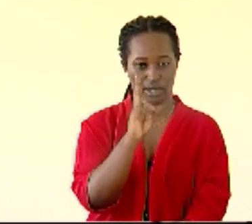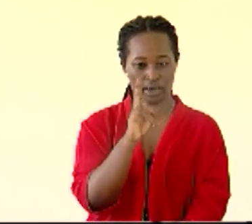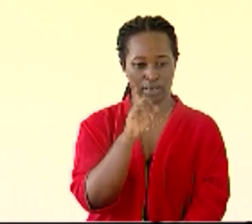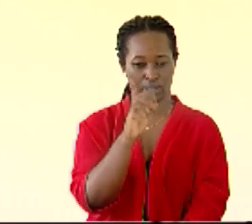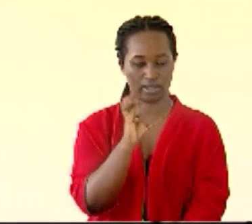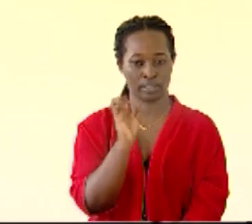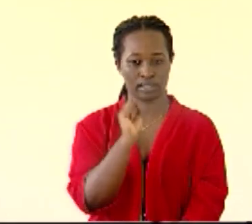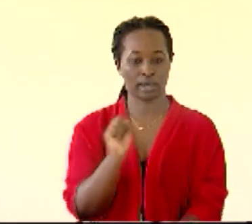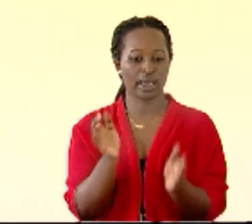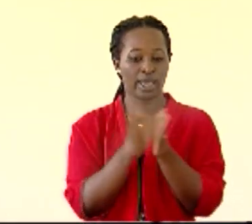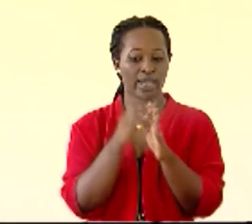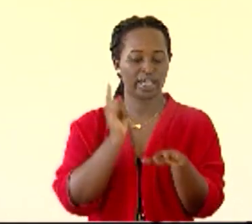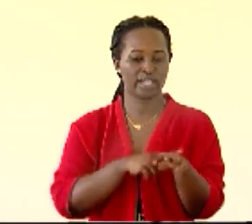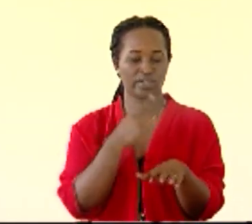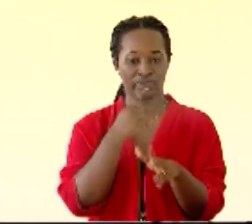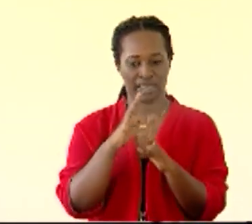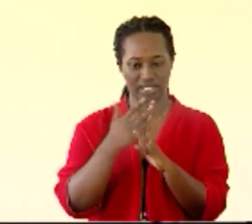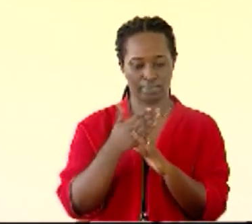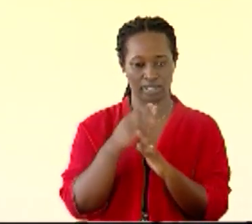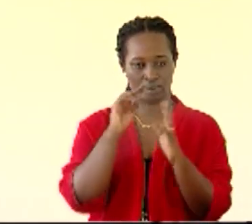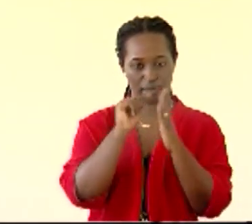products, halfway,